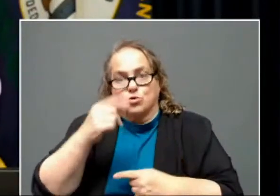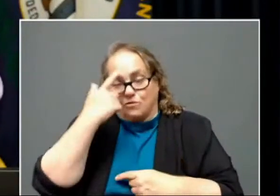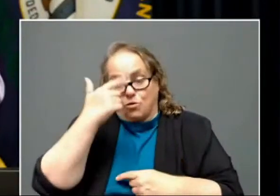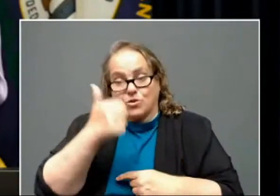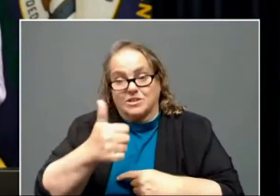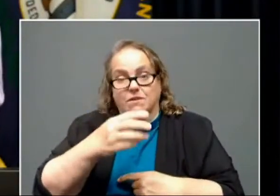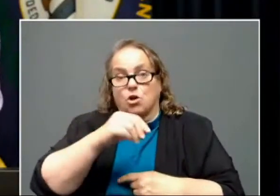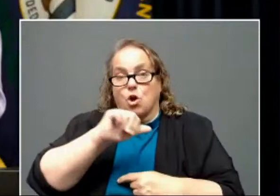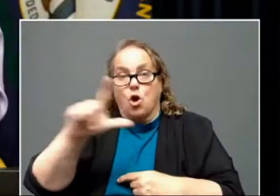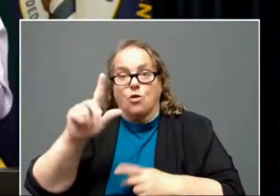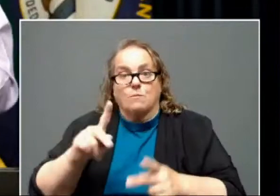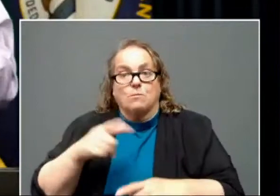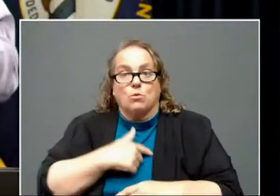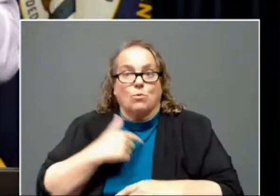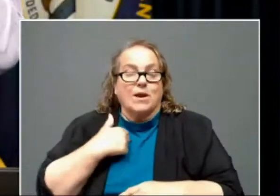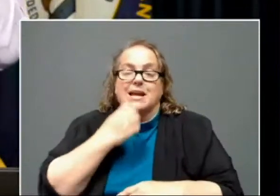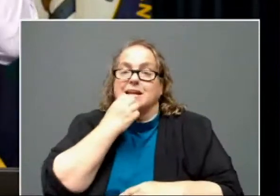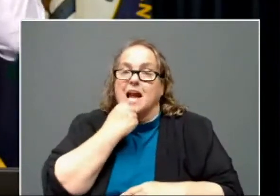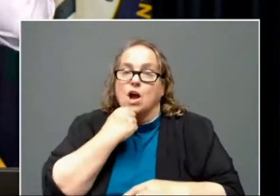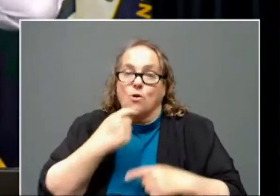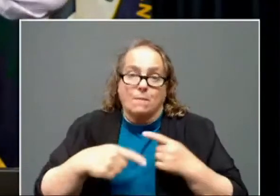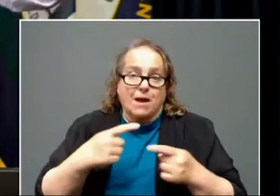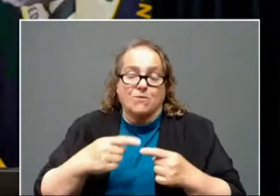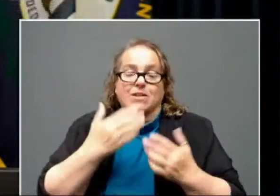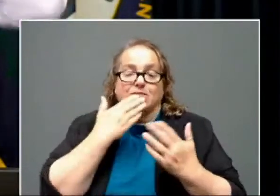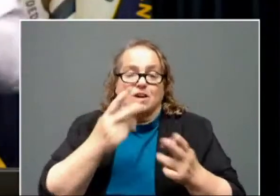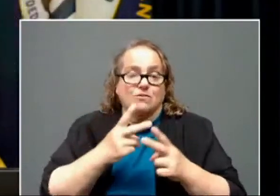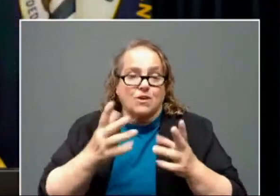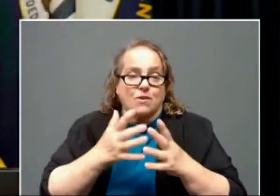all care about. So thank you very much. And back to you, Governor.